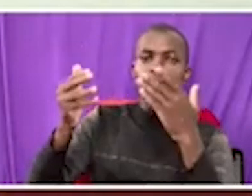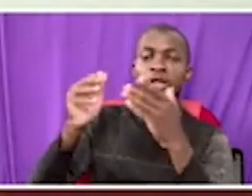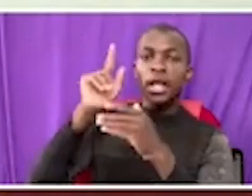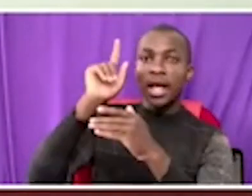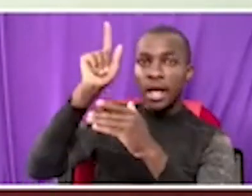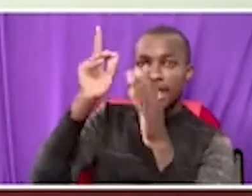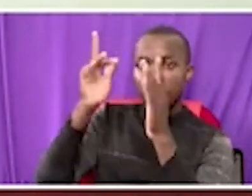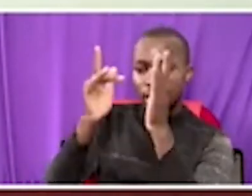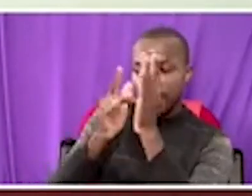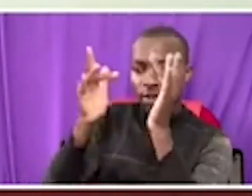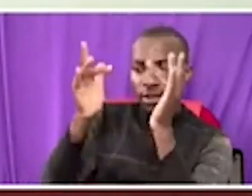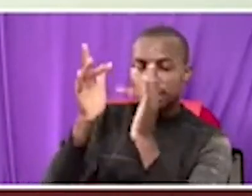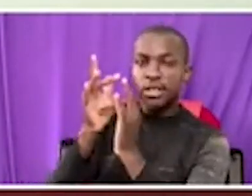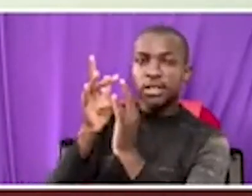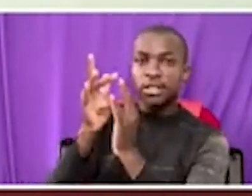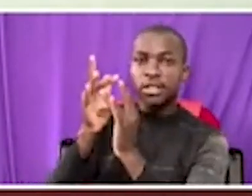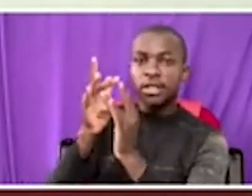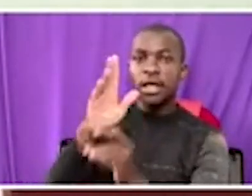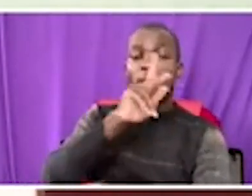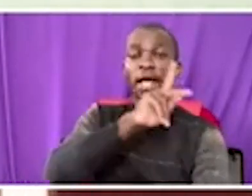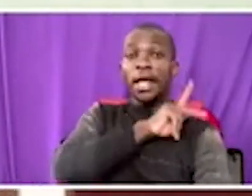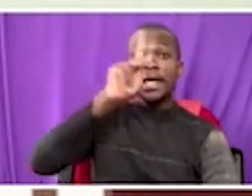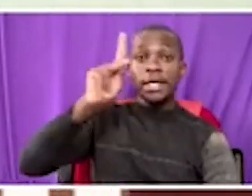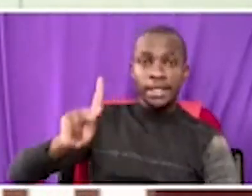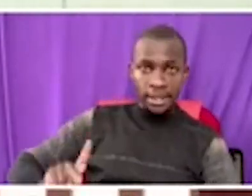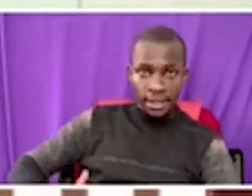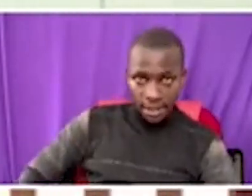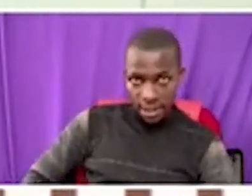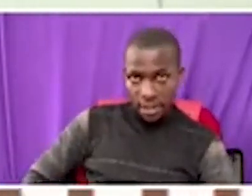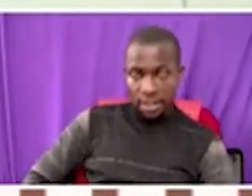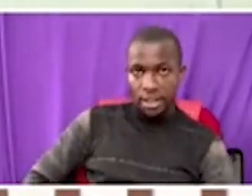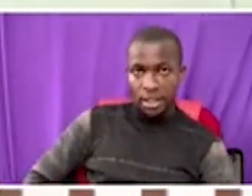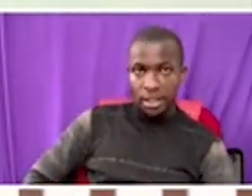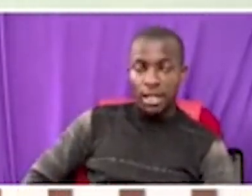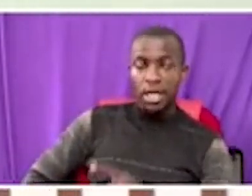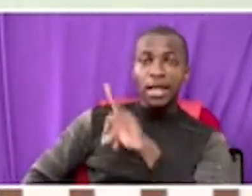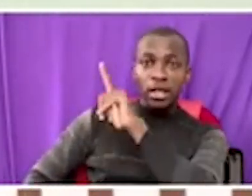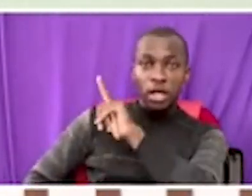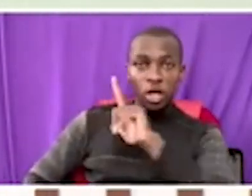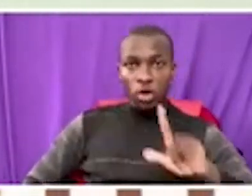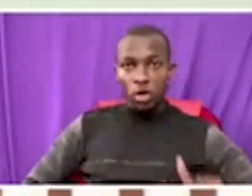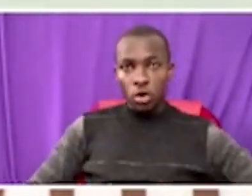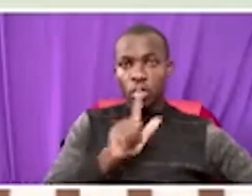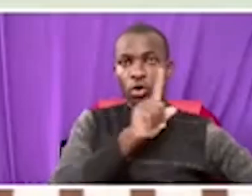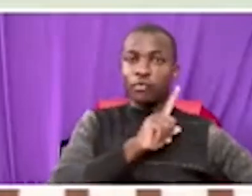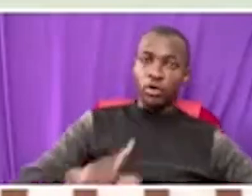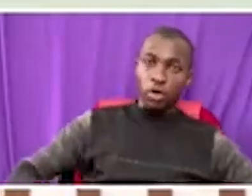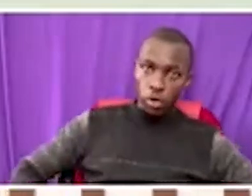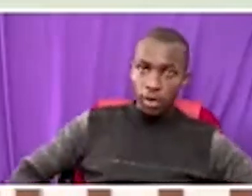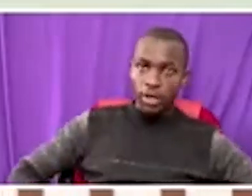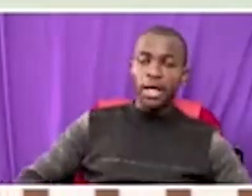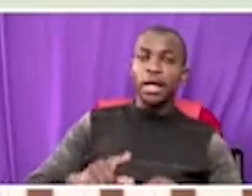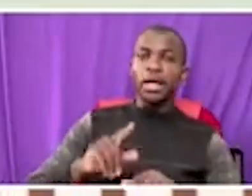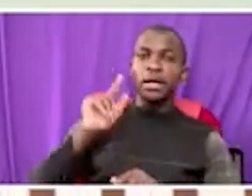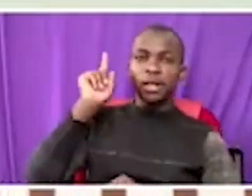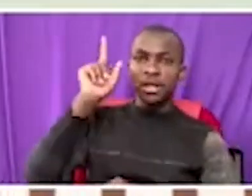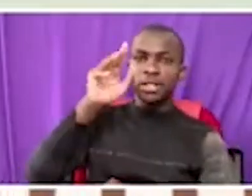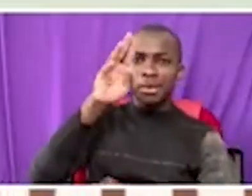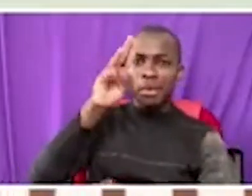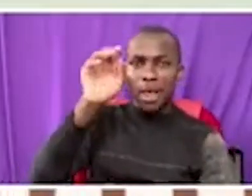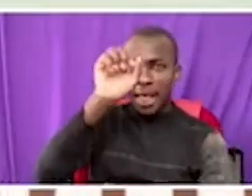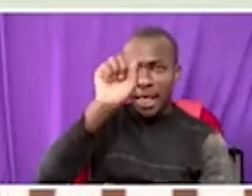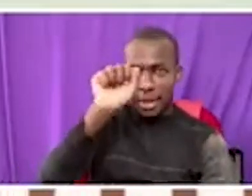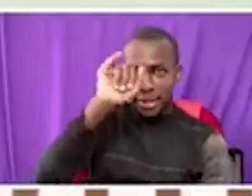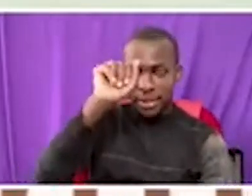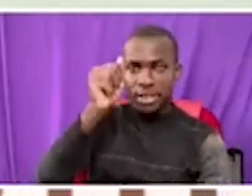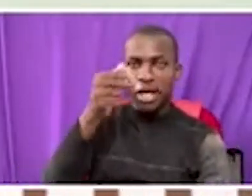Jesus. He is King. He is Lord of Lords. He is Messiah. He